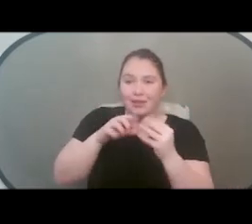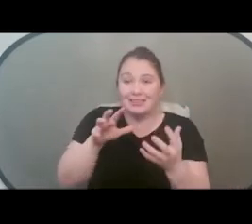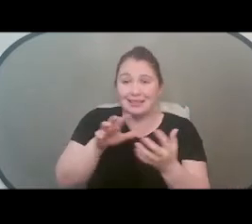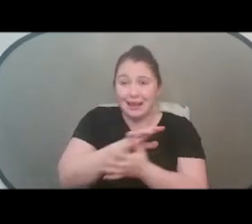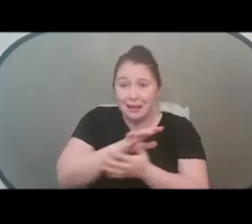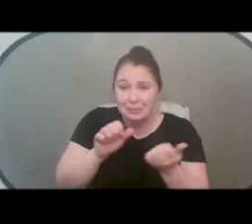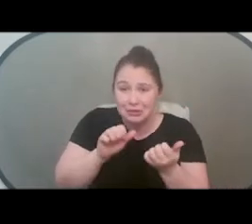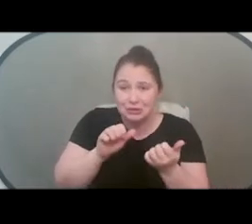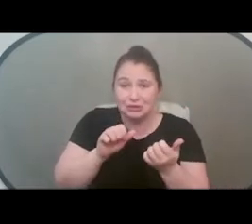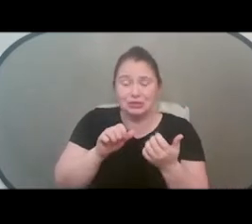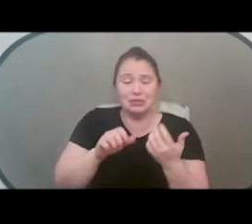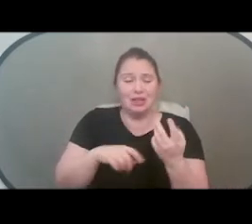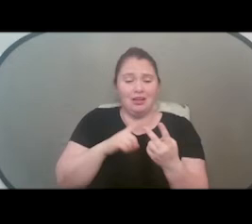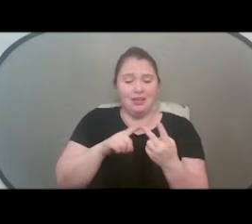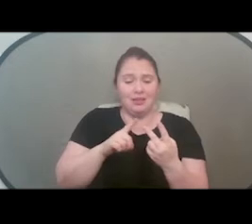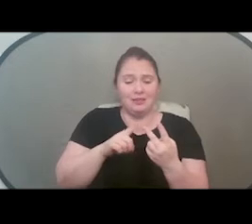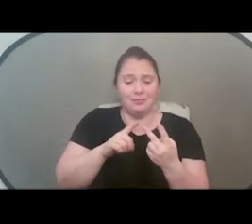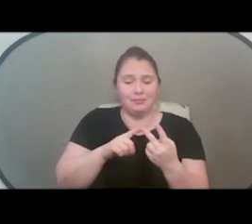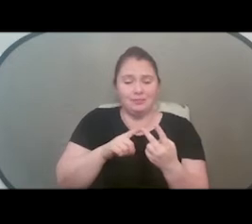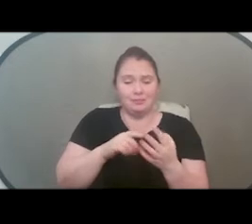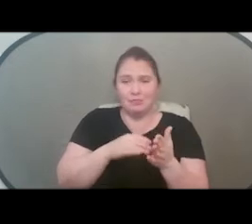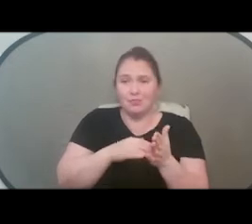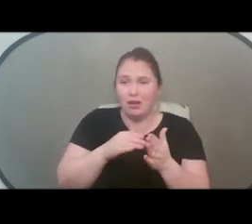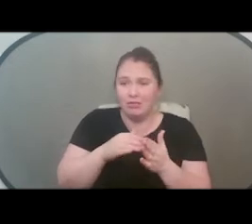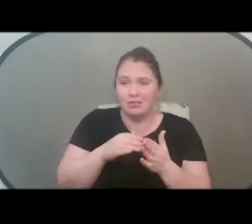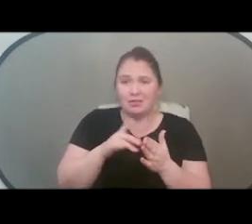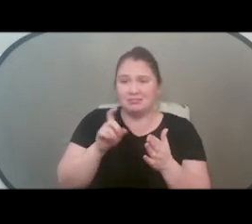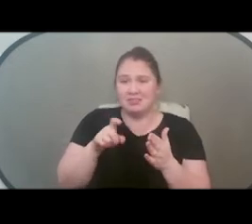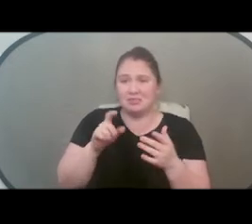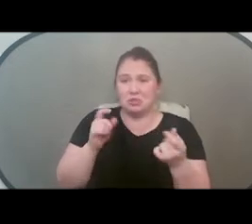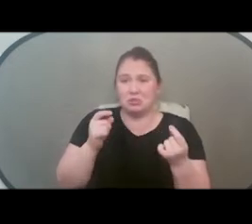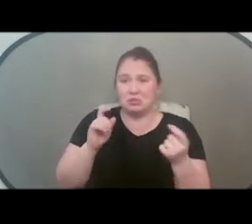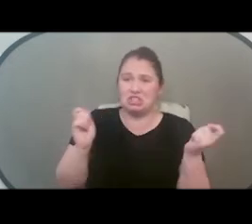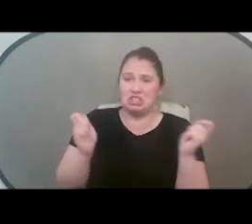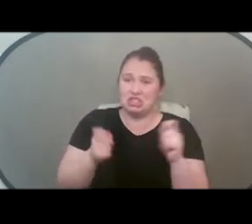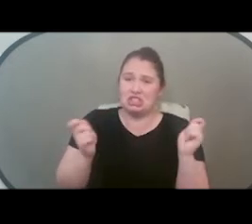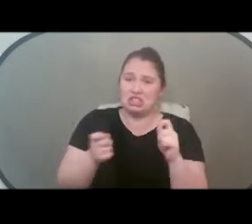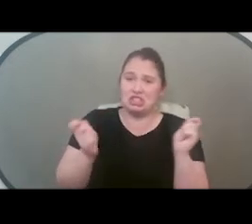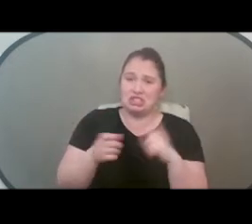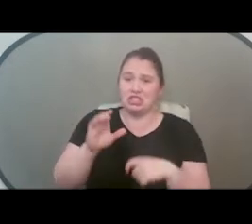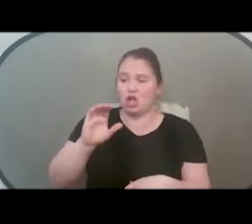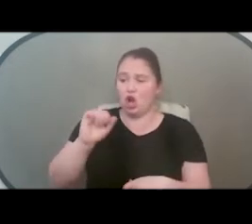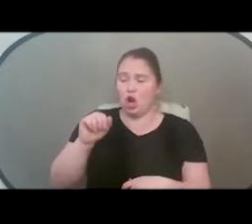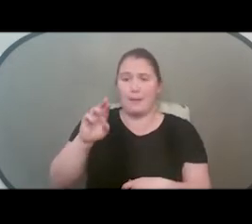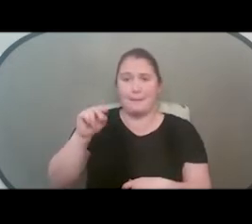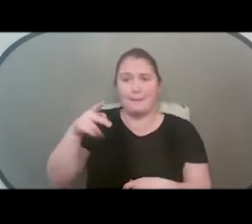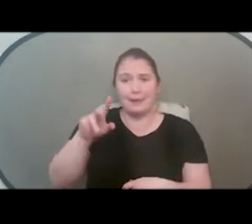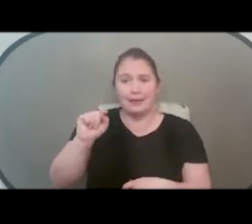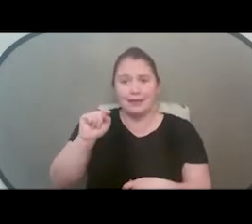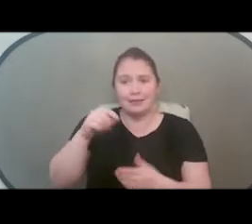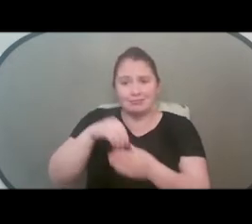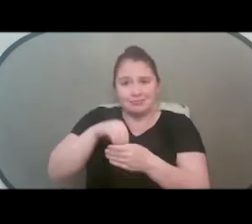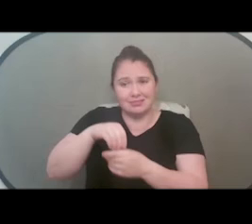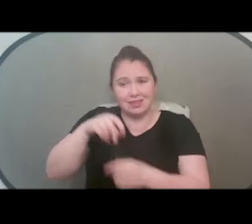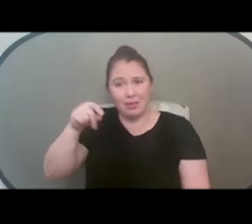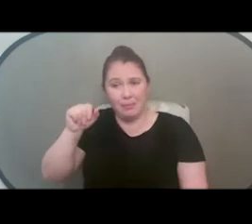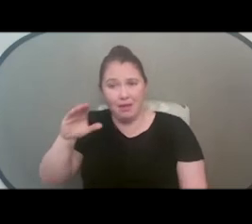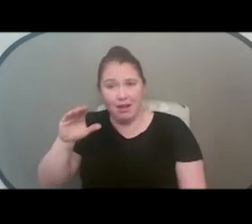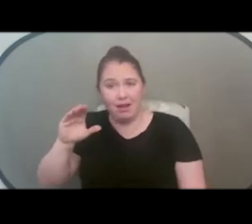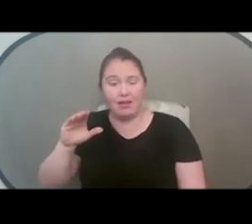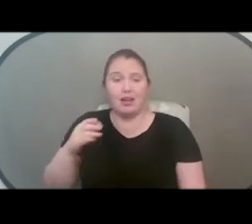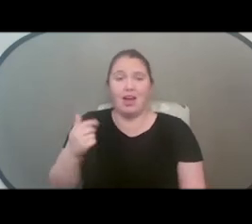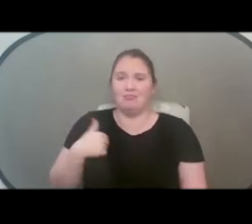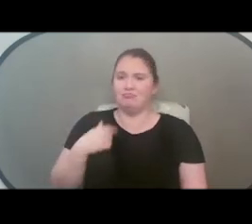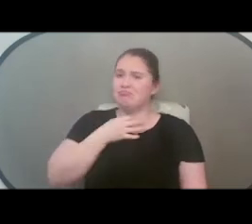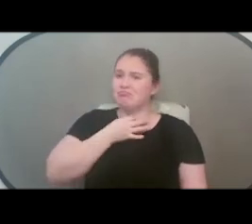damage and how often you have to replace carpet and things like that in the PAC, I wonder if